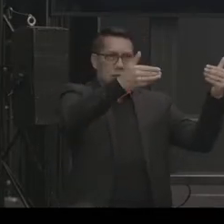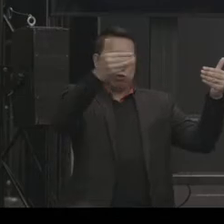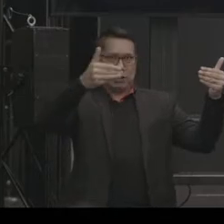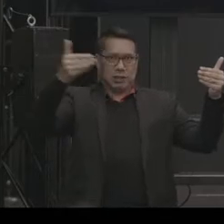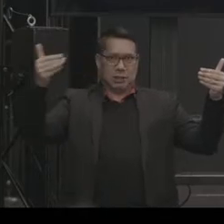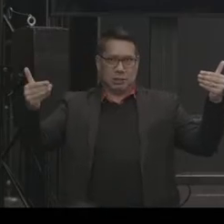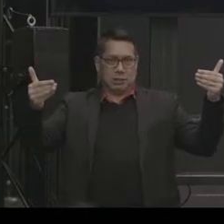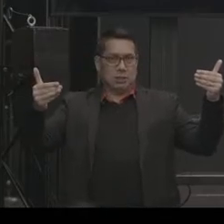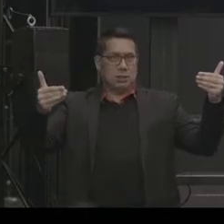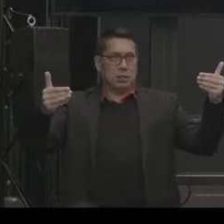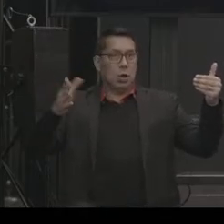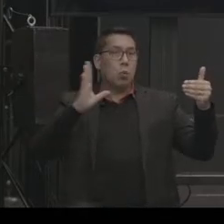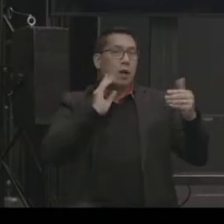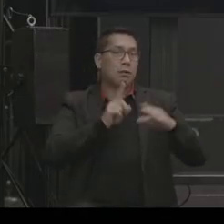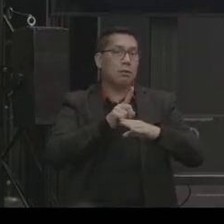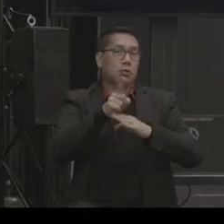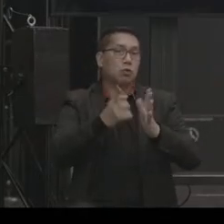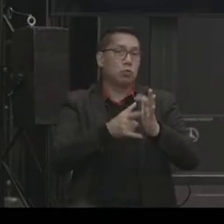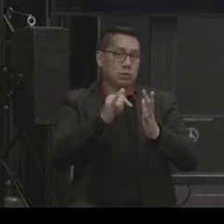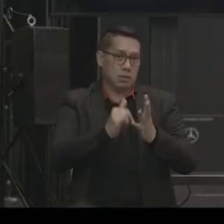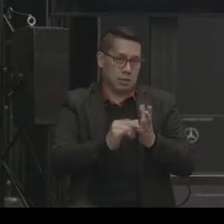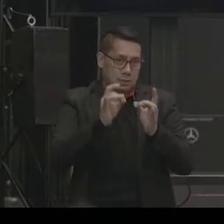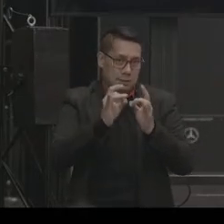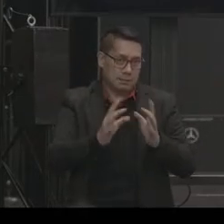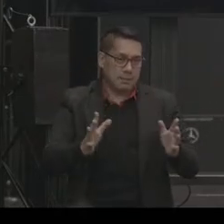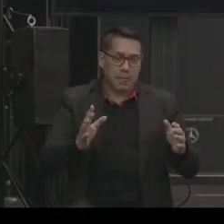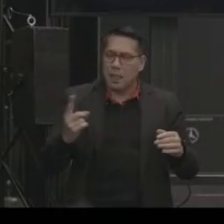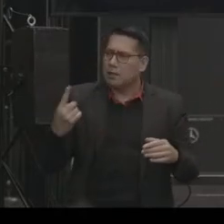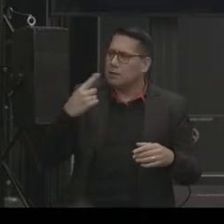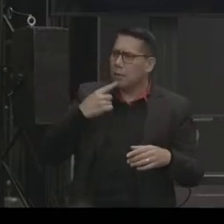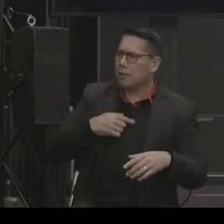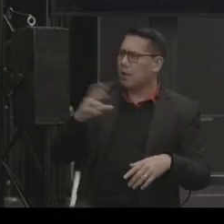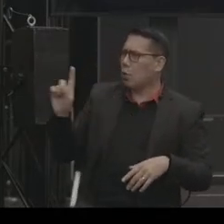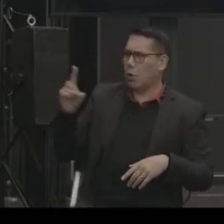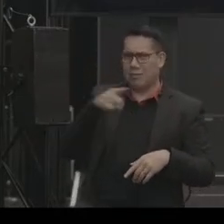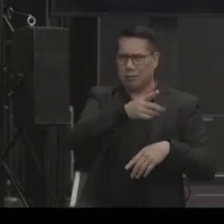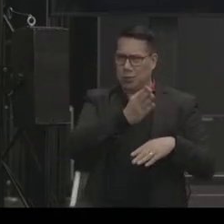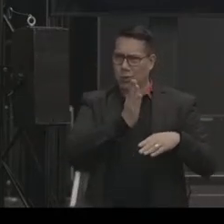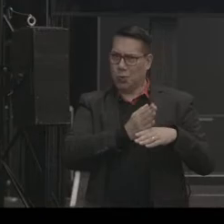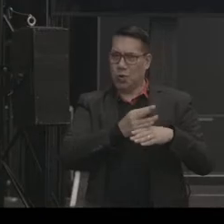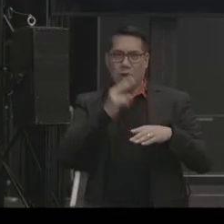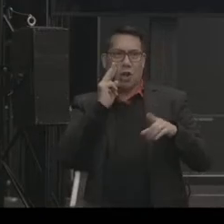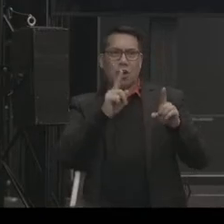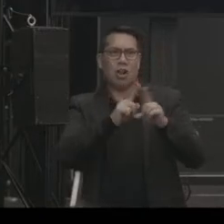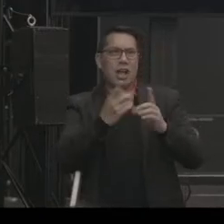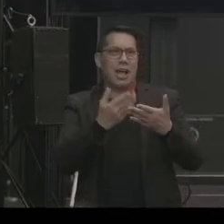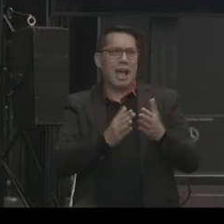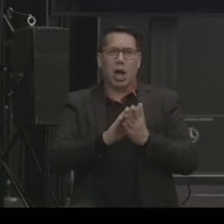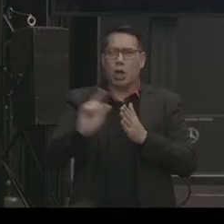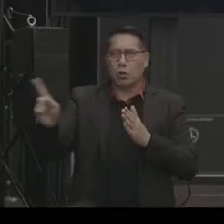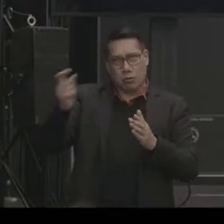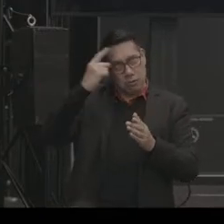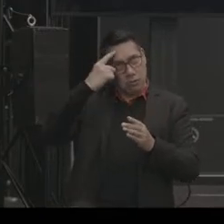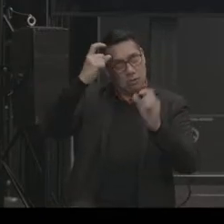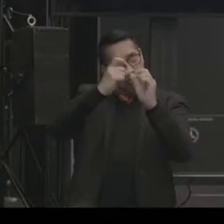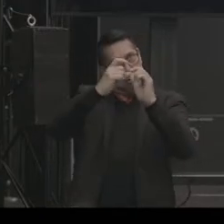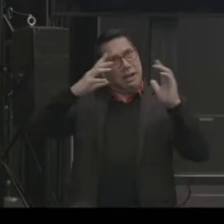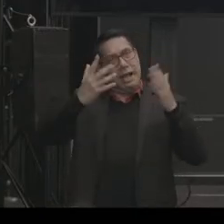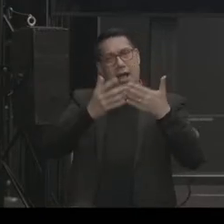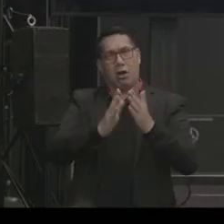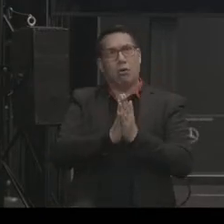from Tuesday. Yeah, tell me about what that work looks like and how you conceptualized it,